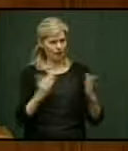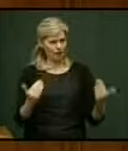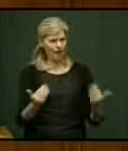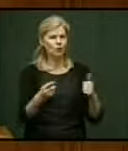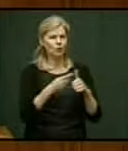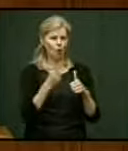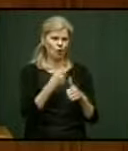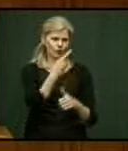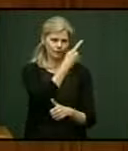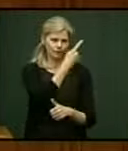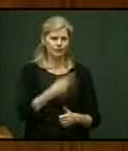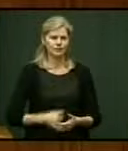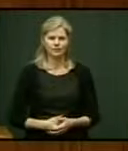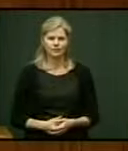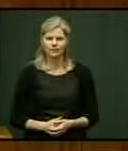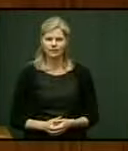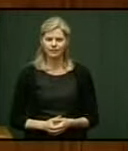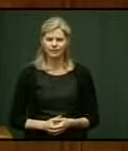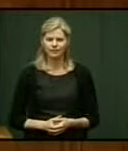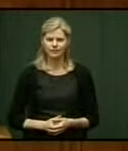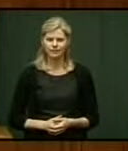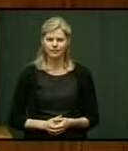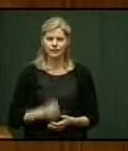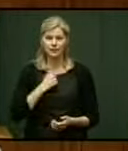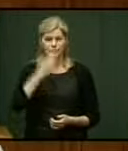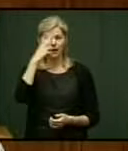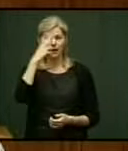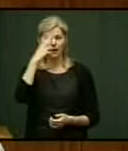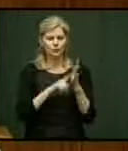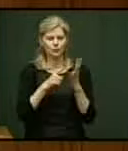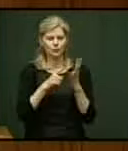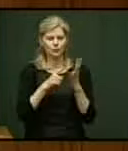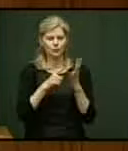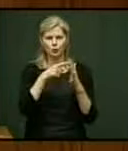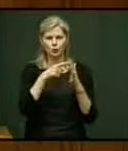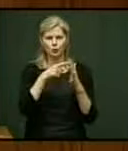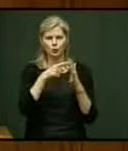kainga inaene. Ko Julianne Genter aho.